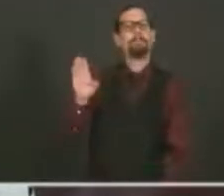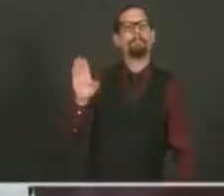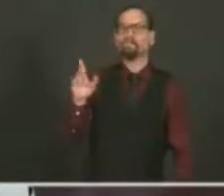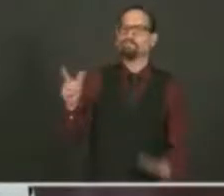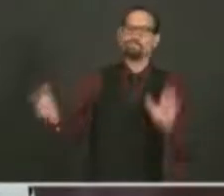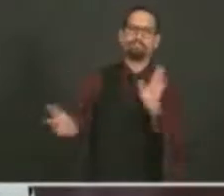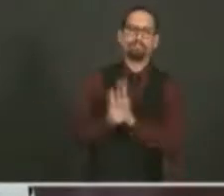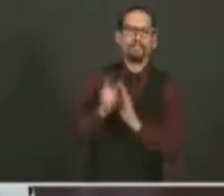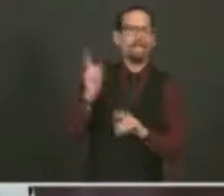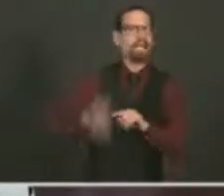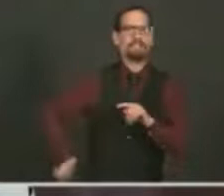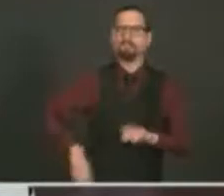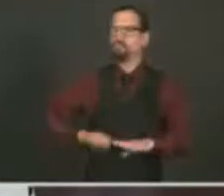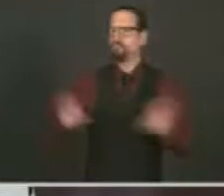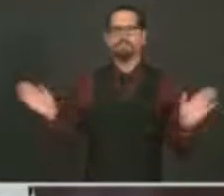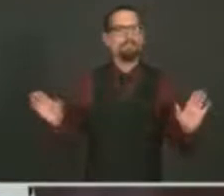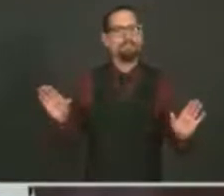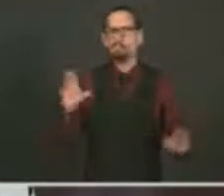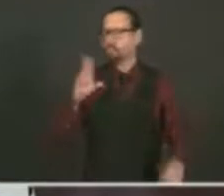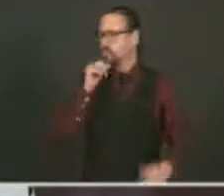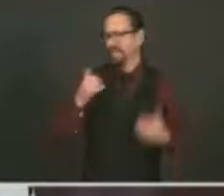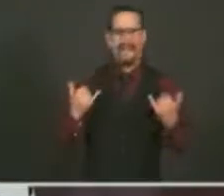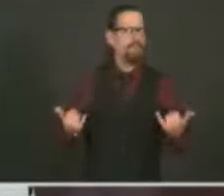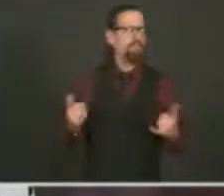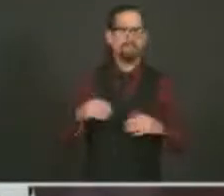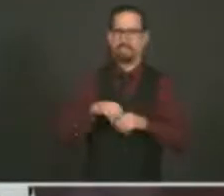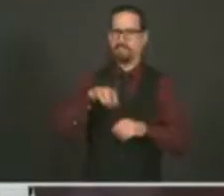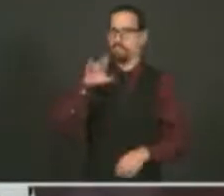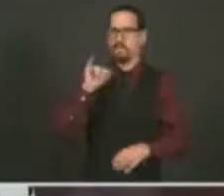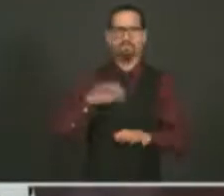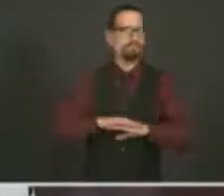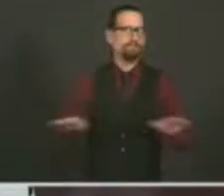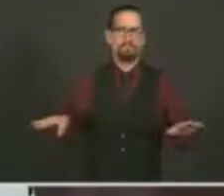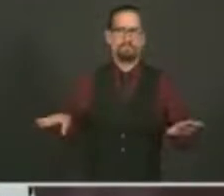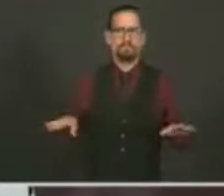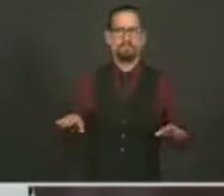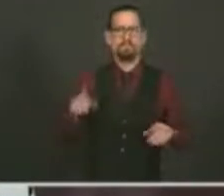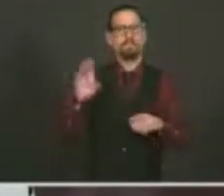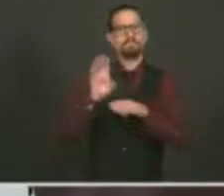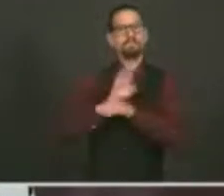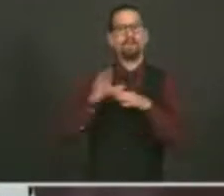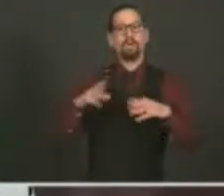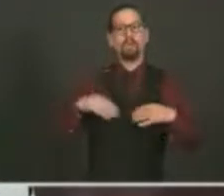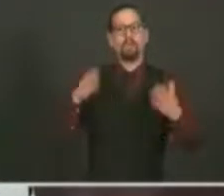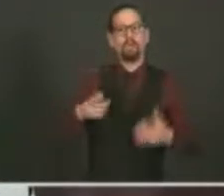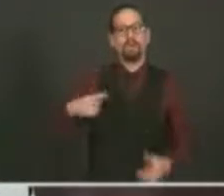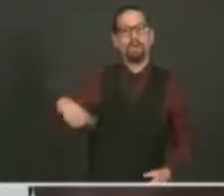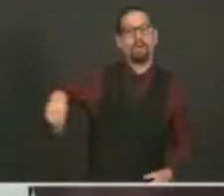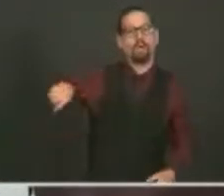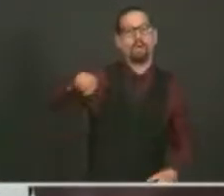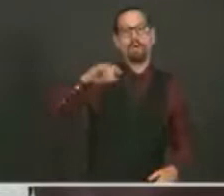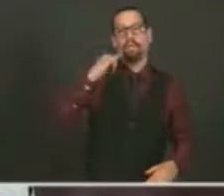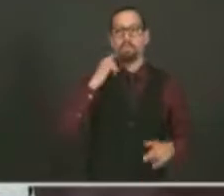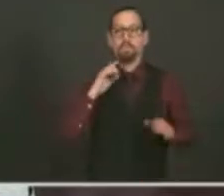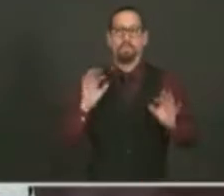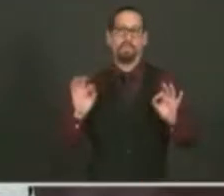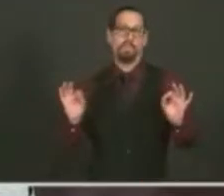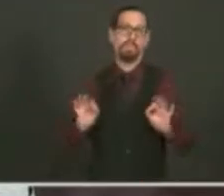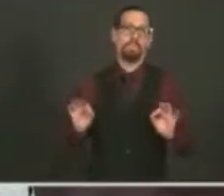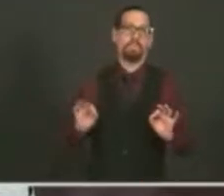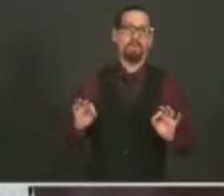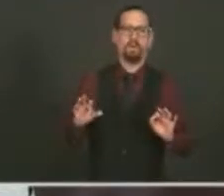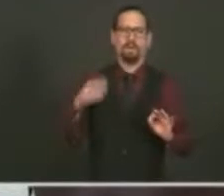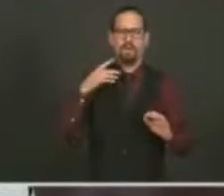period. A business owner that's not following the requirements is hurting their entire industry.